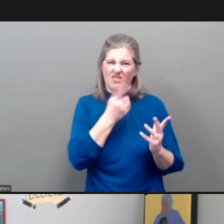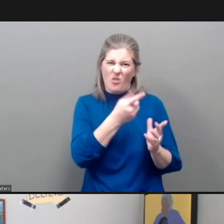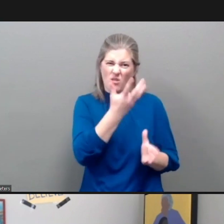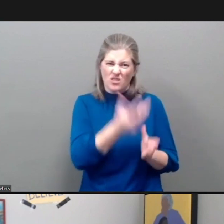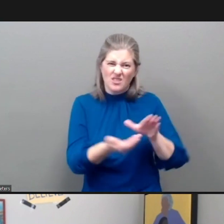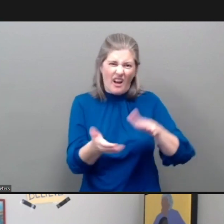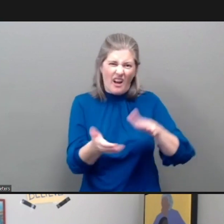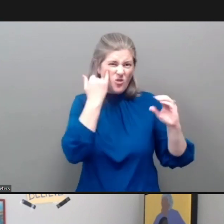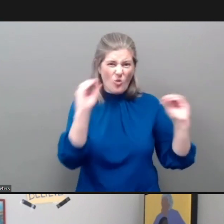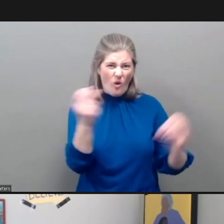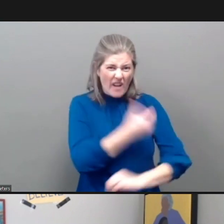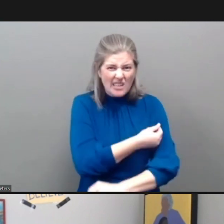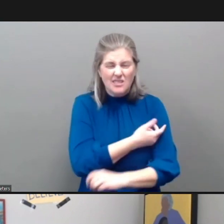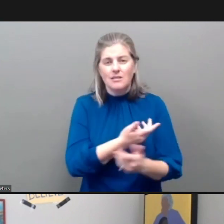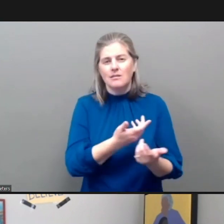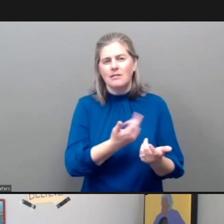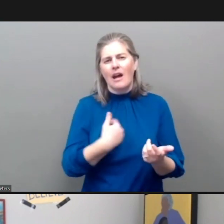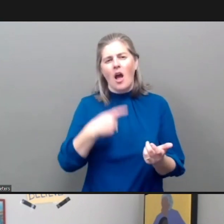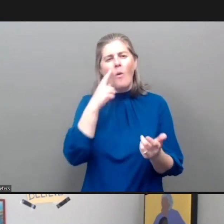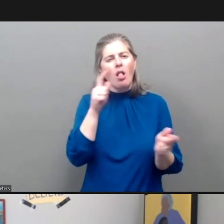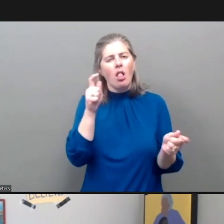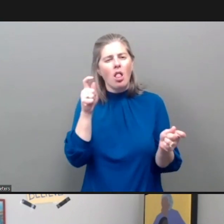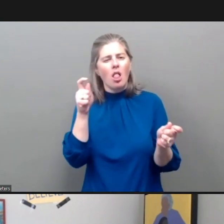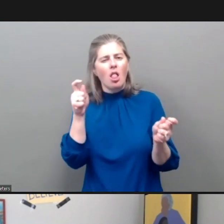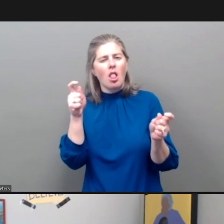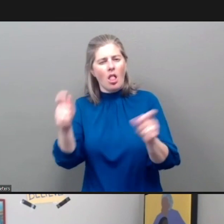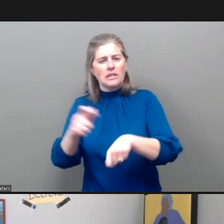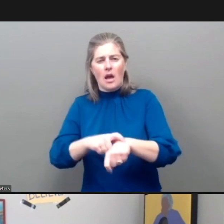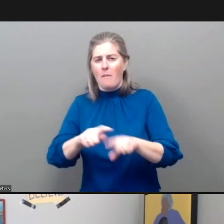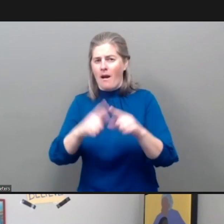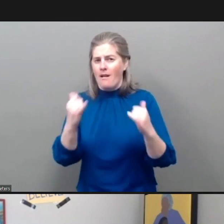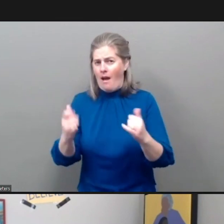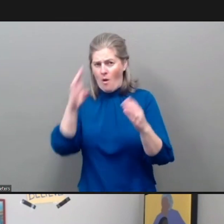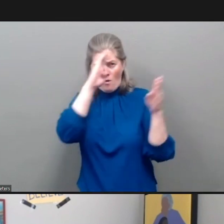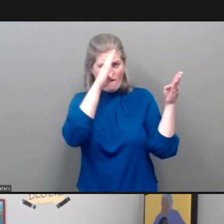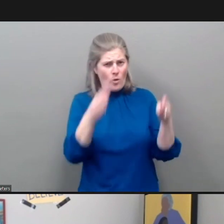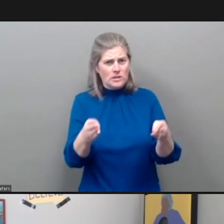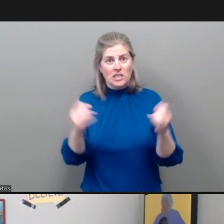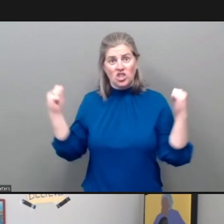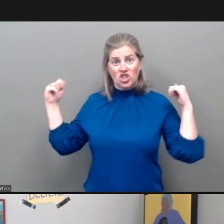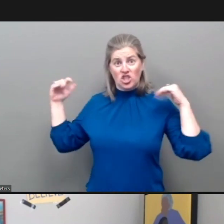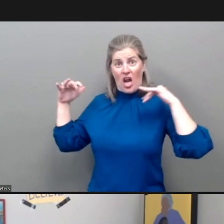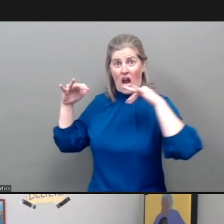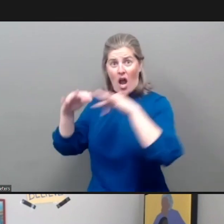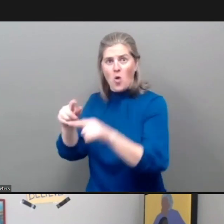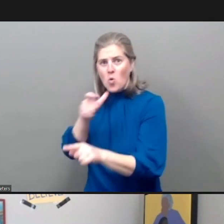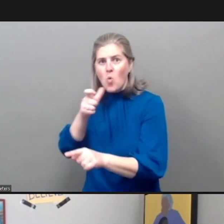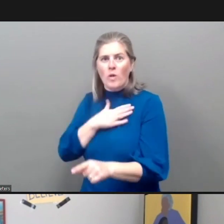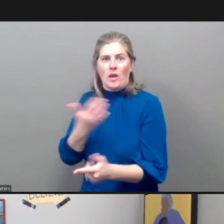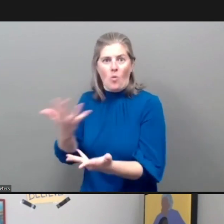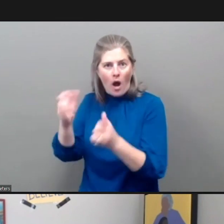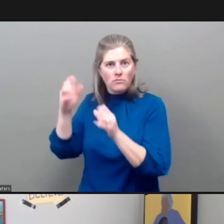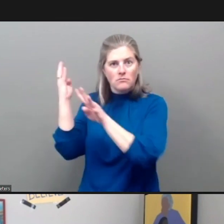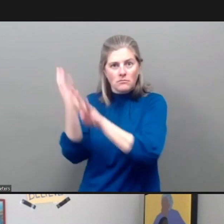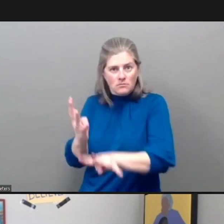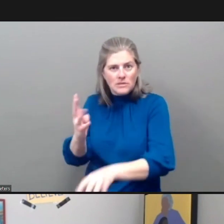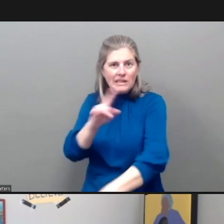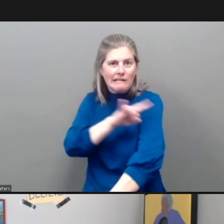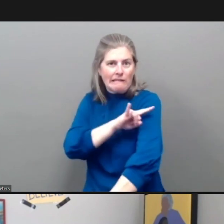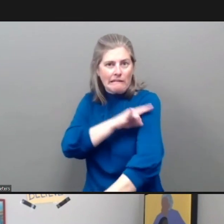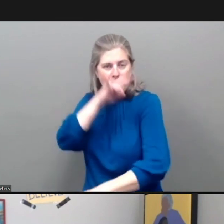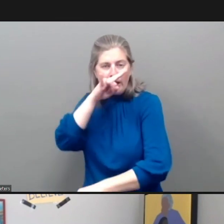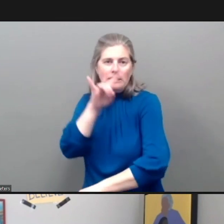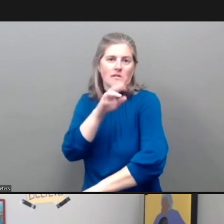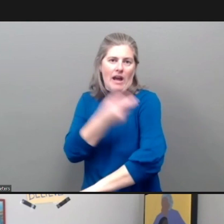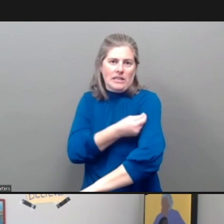so I think it'll evolve over time. But now we're focused on the mad rush, and that all the people I know